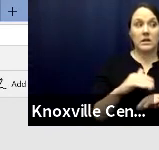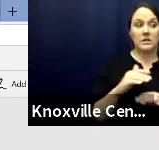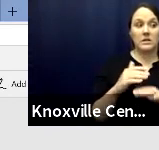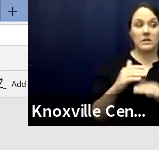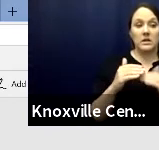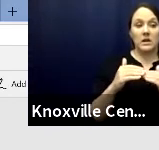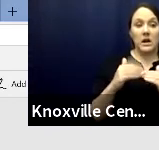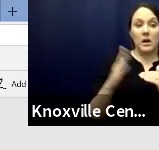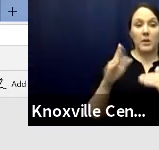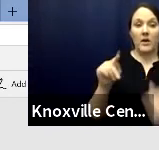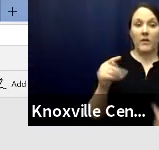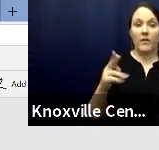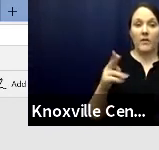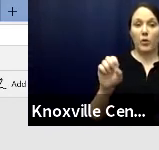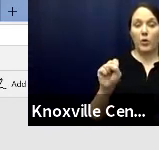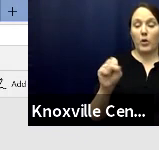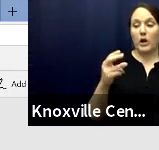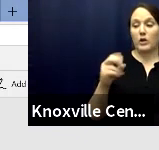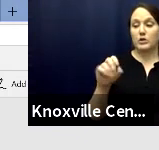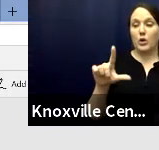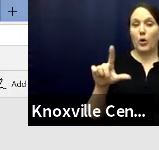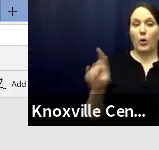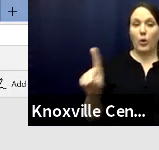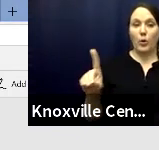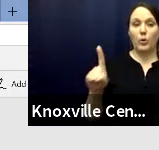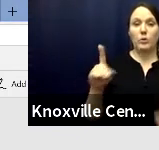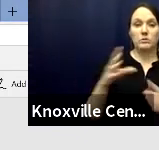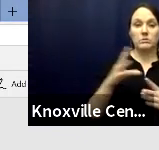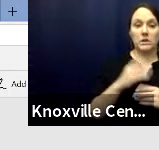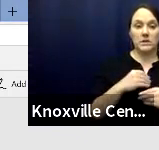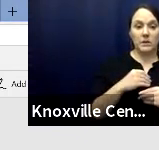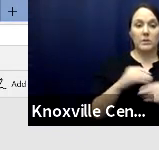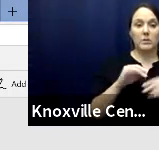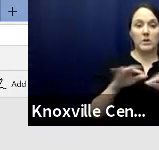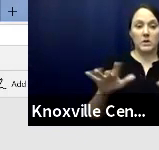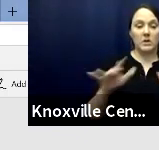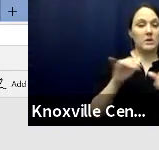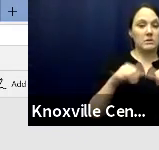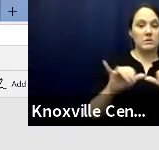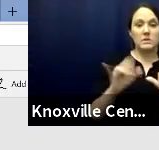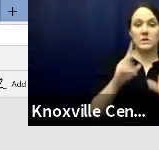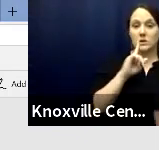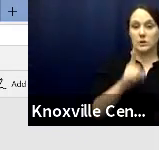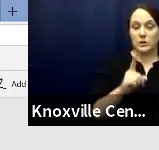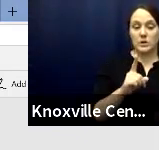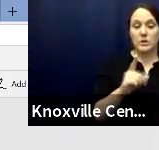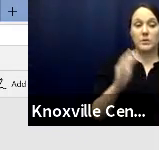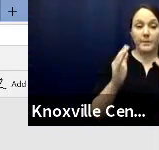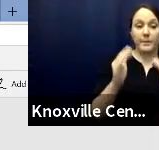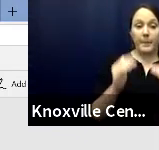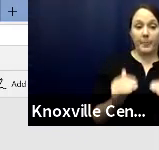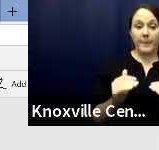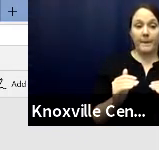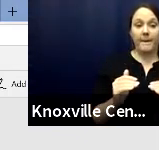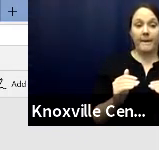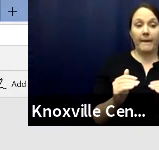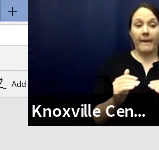above the threshold of acceptable transmission within the community. That remains true. The next whereas